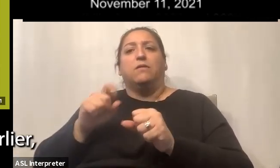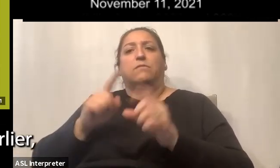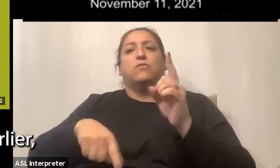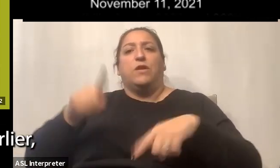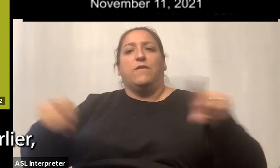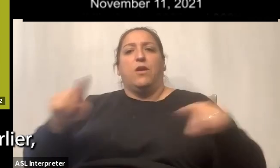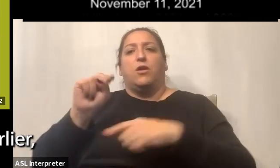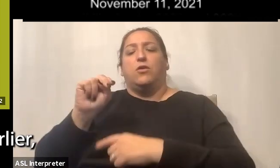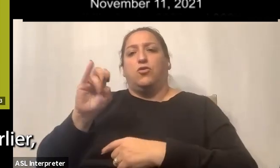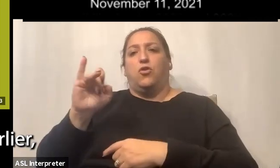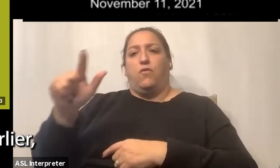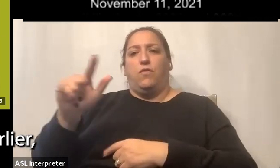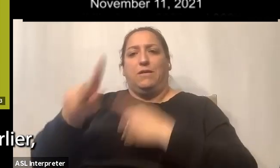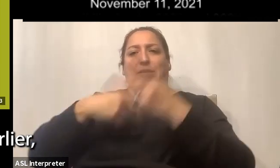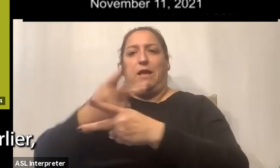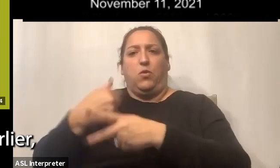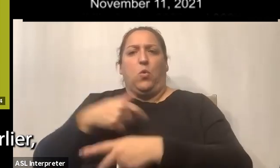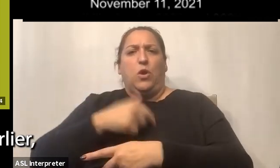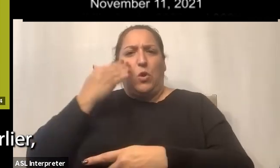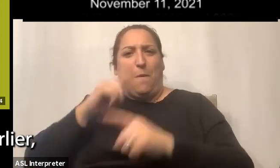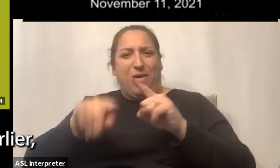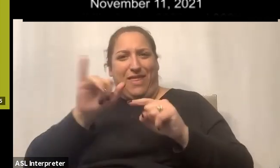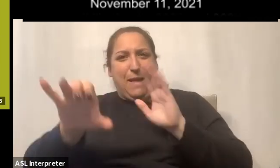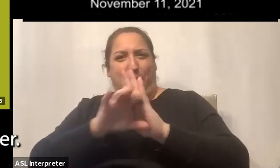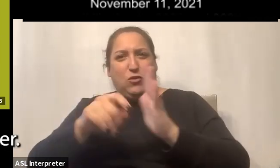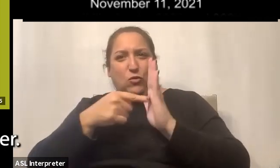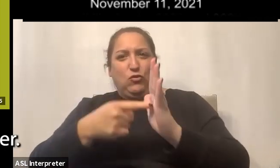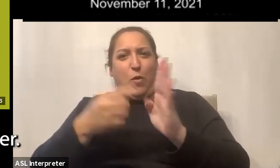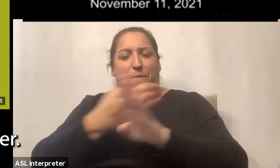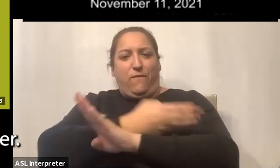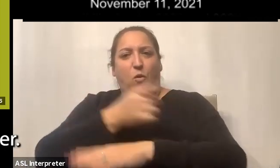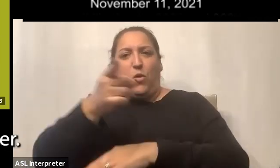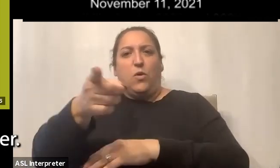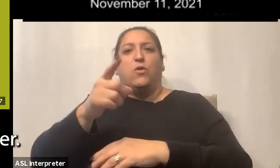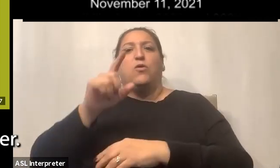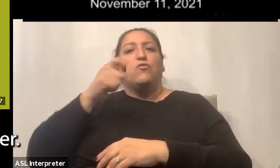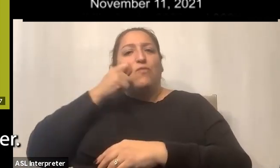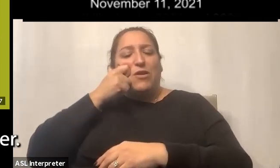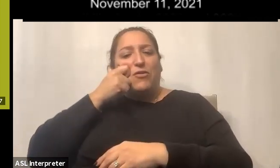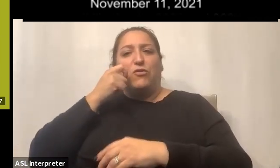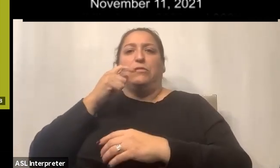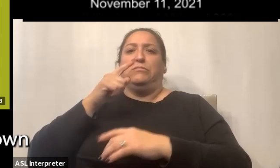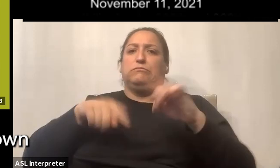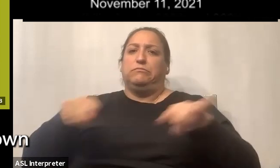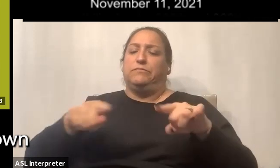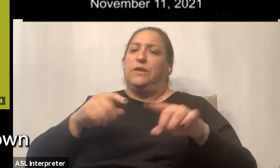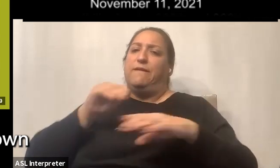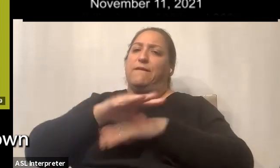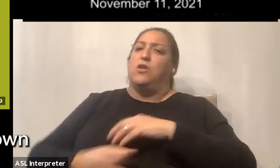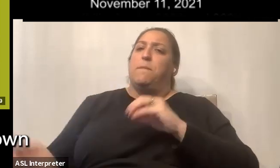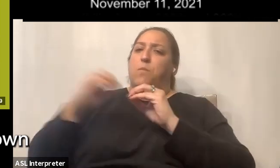exist. And this is, of course, as I already showed earlier, racial disparity affects this even further.